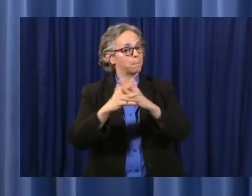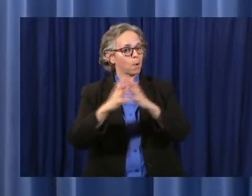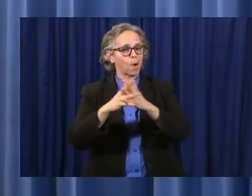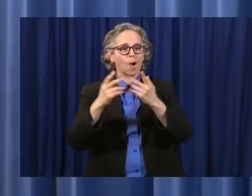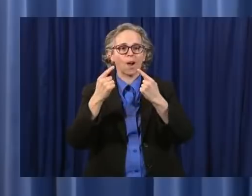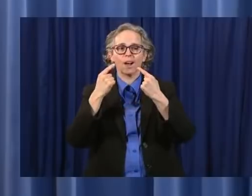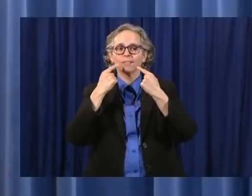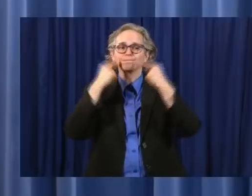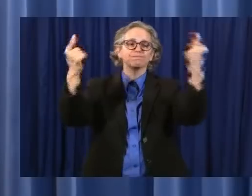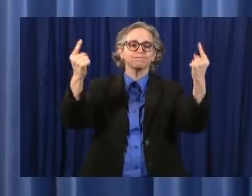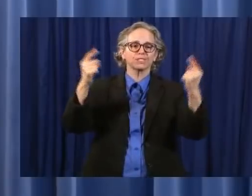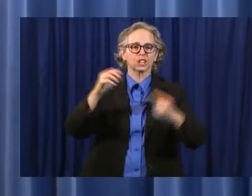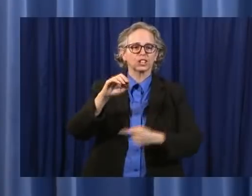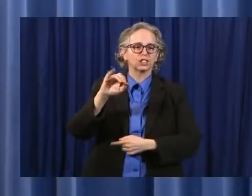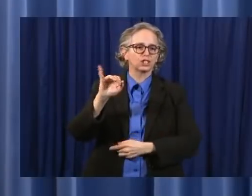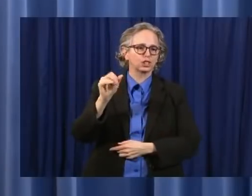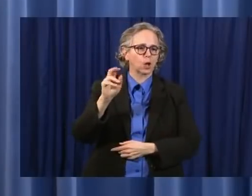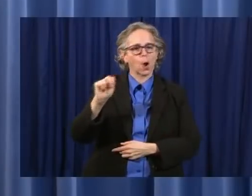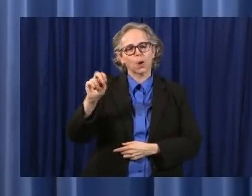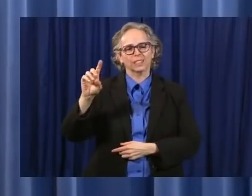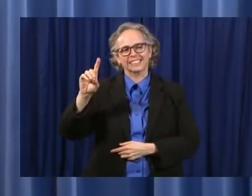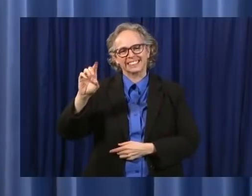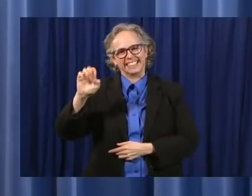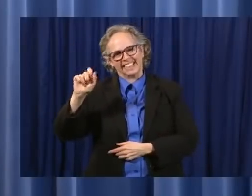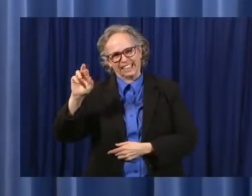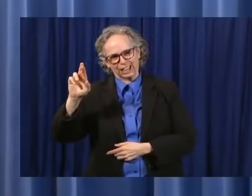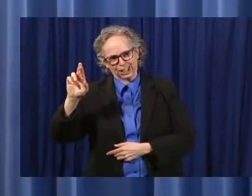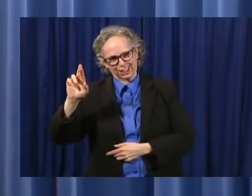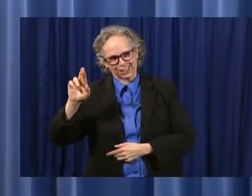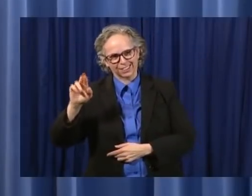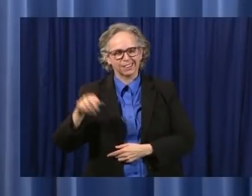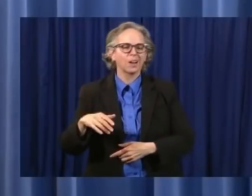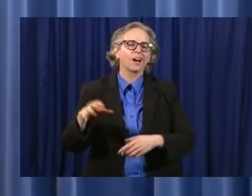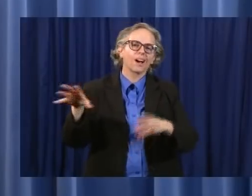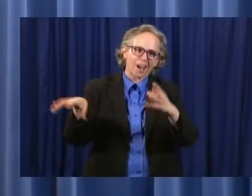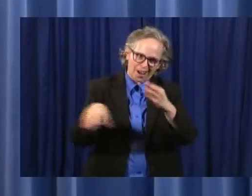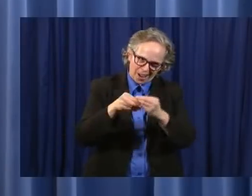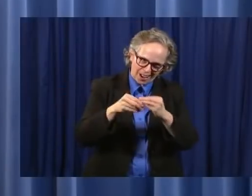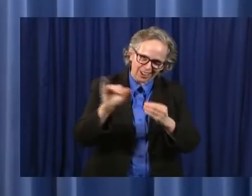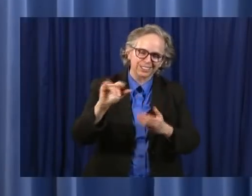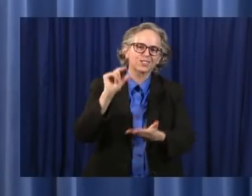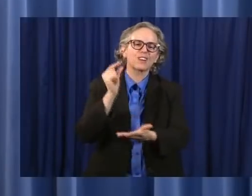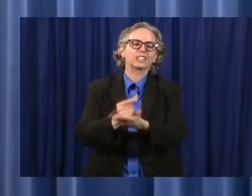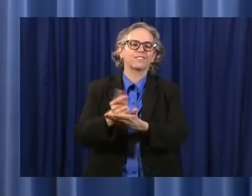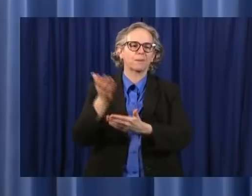he also is a graduate. So go Wittenberg Tigers.